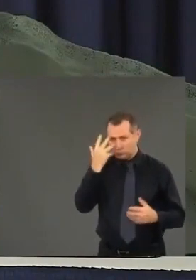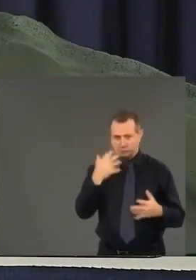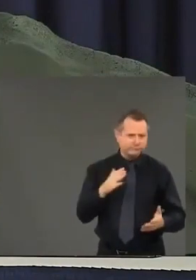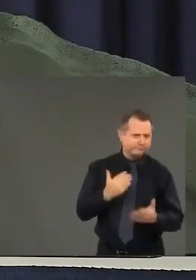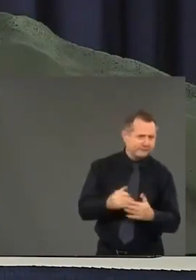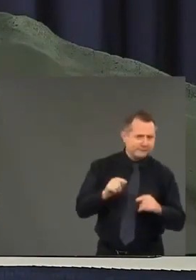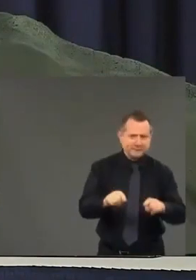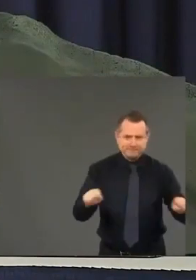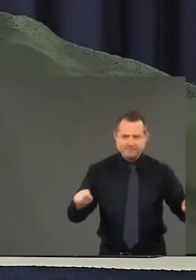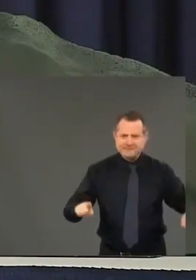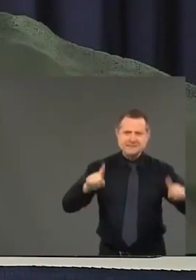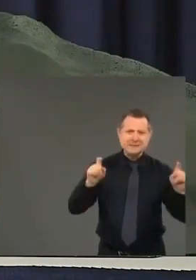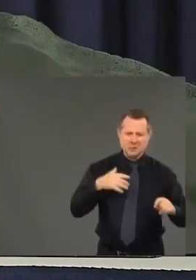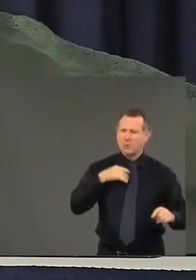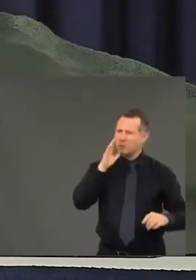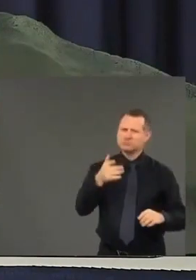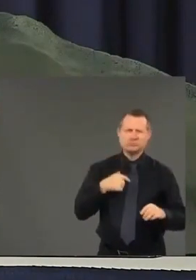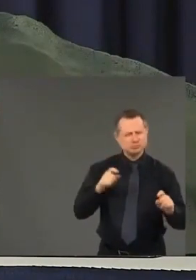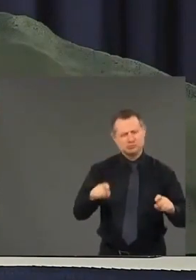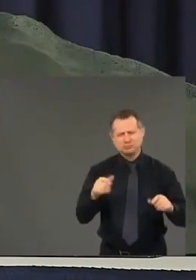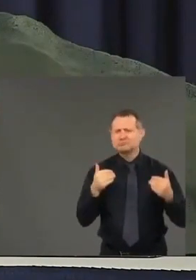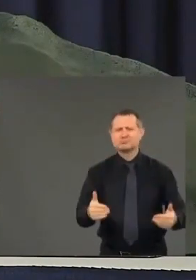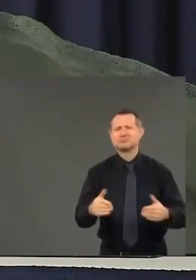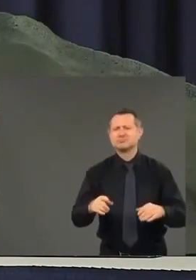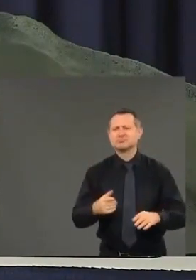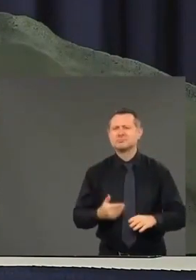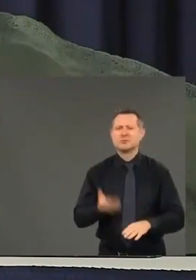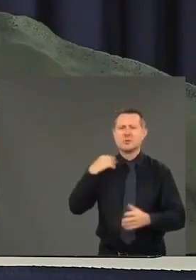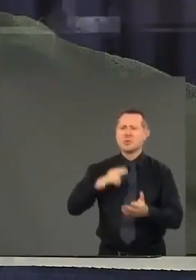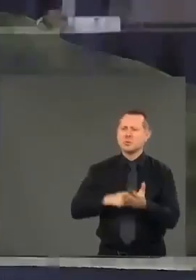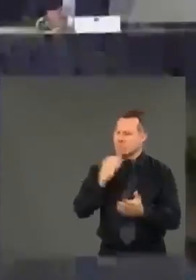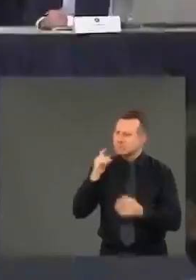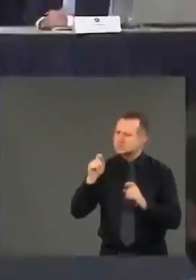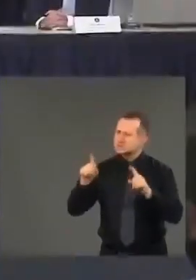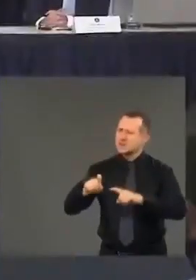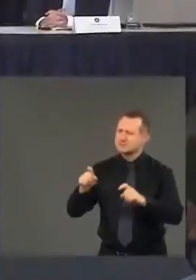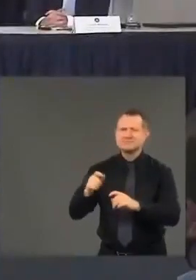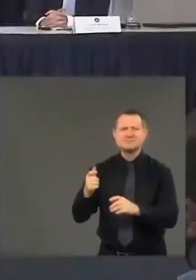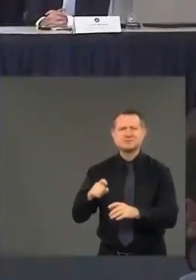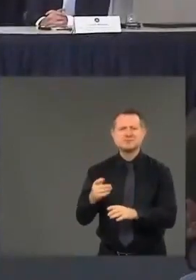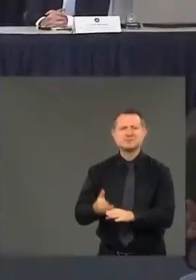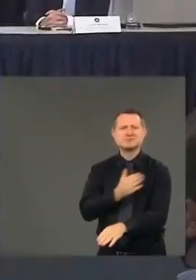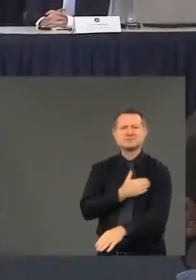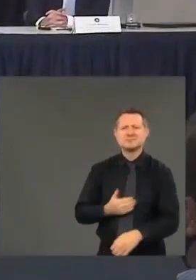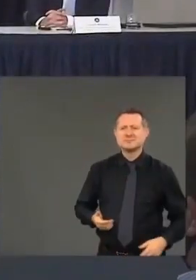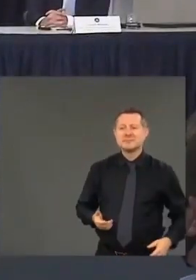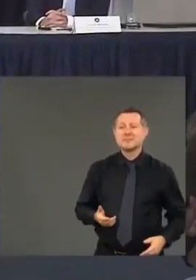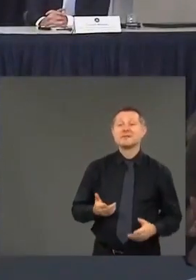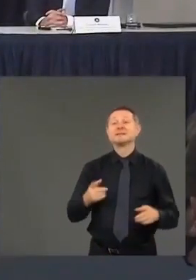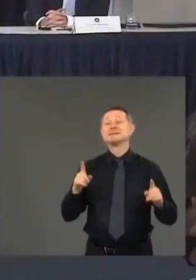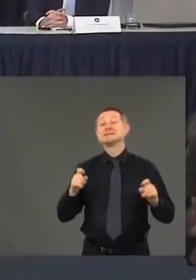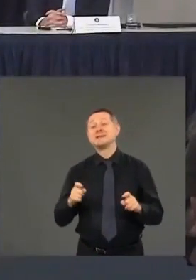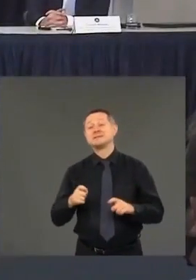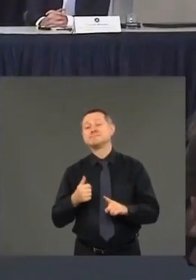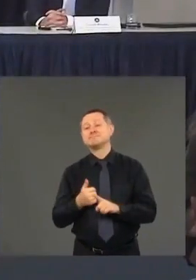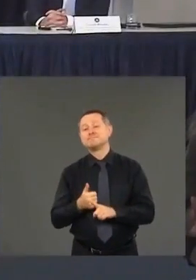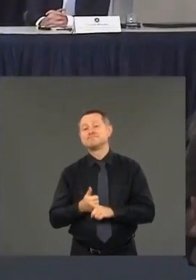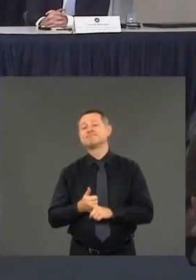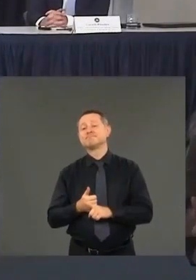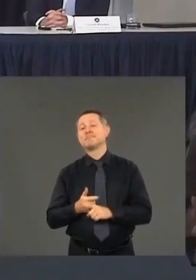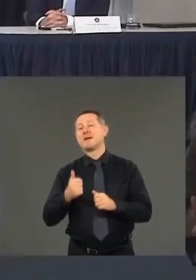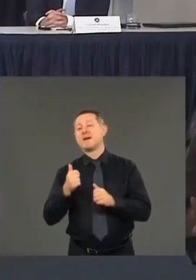testing last January every nursing home employee. And by the way, start testing every